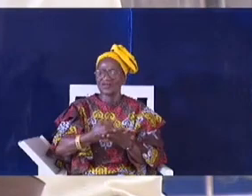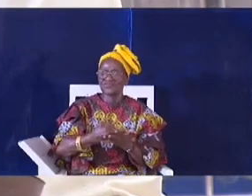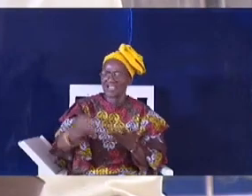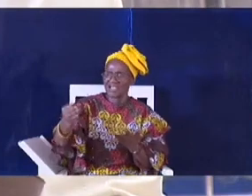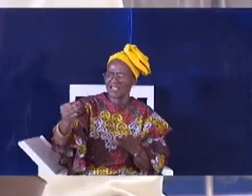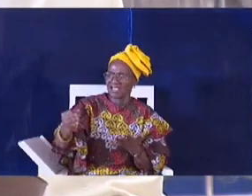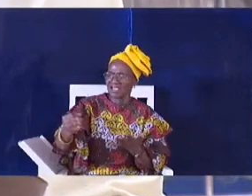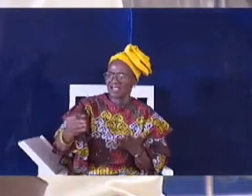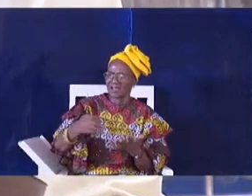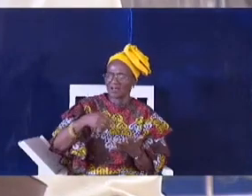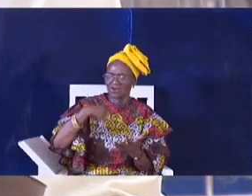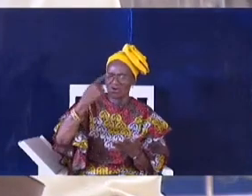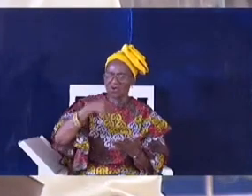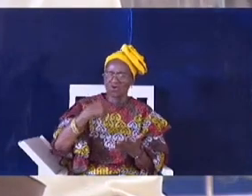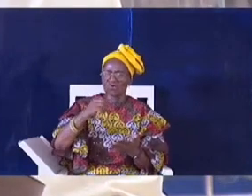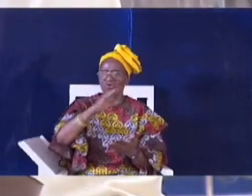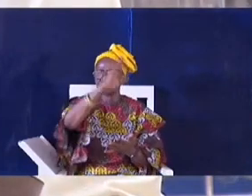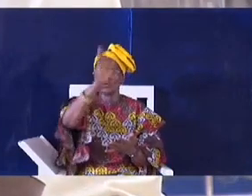never fails.